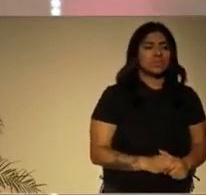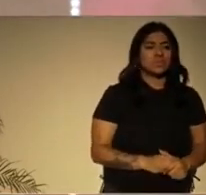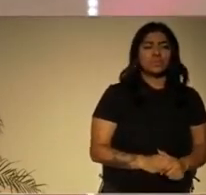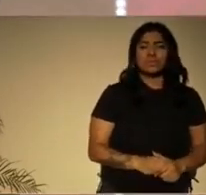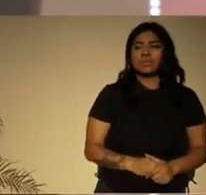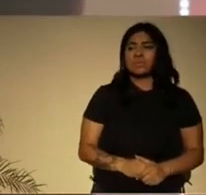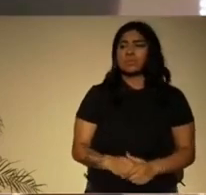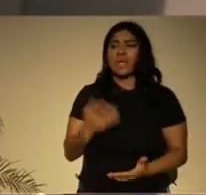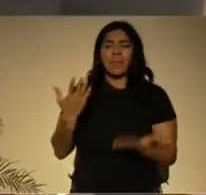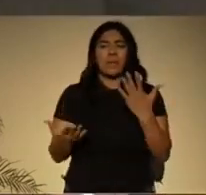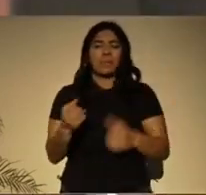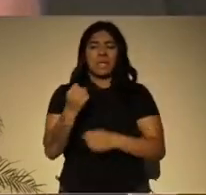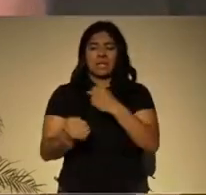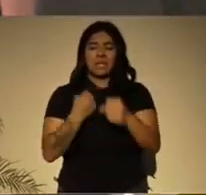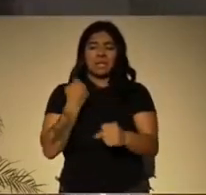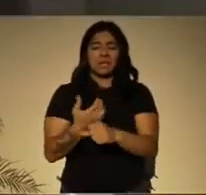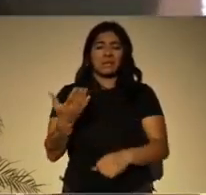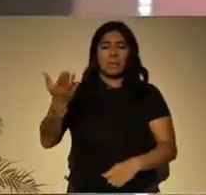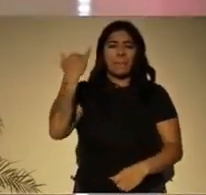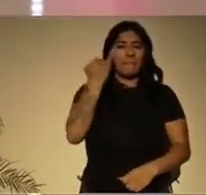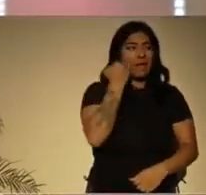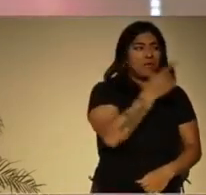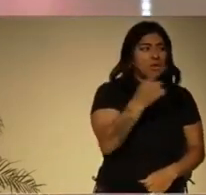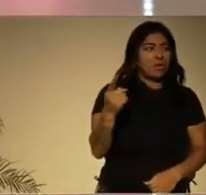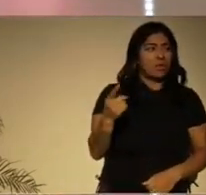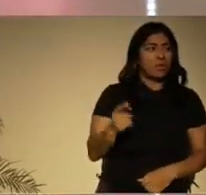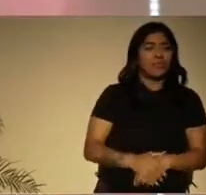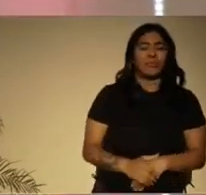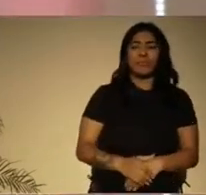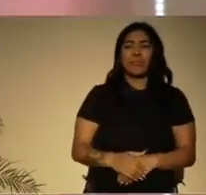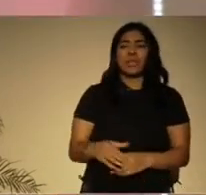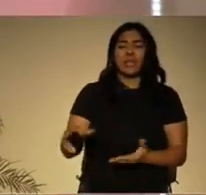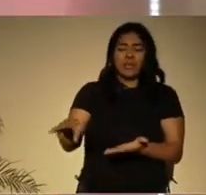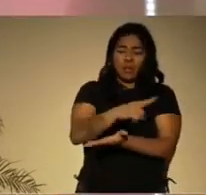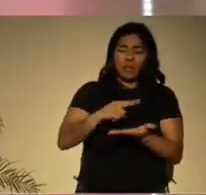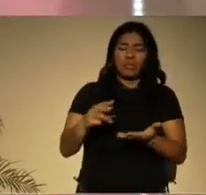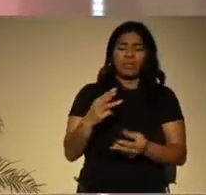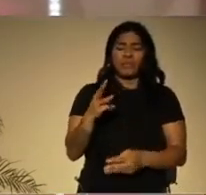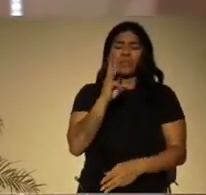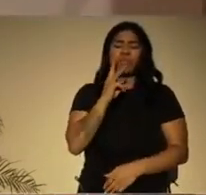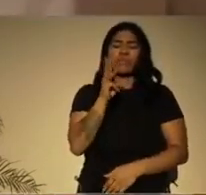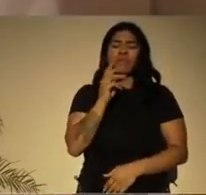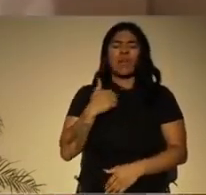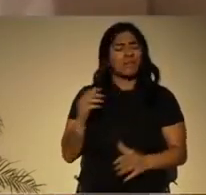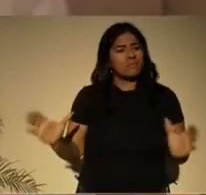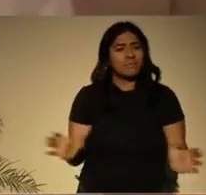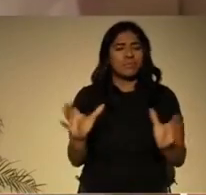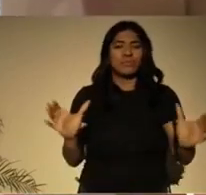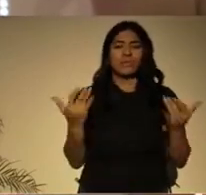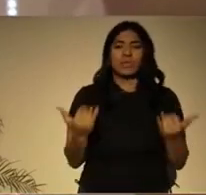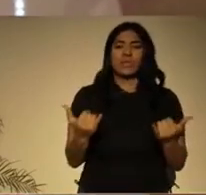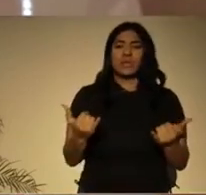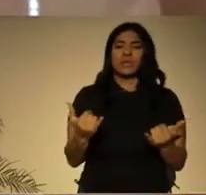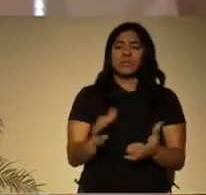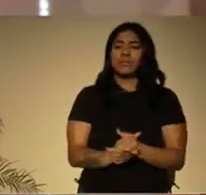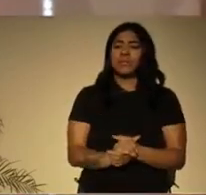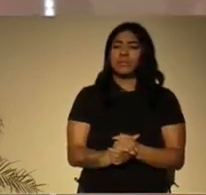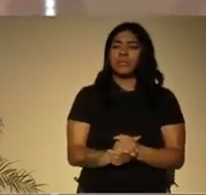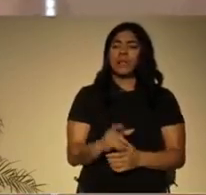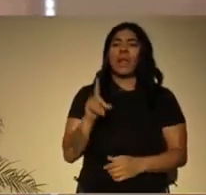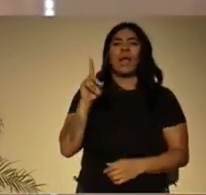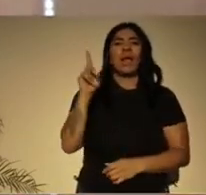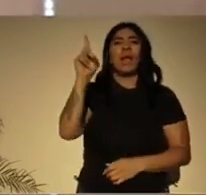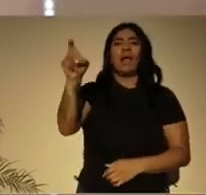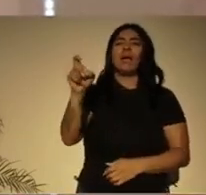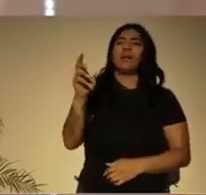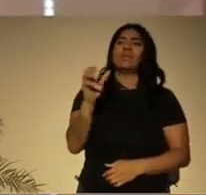May have been years ago, but if you've been baptized in those holy waters, I encourage you today to take communion again and just ask the